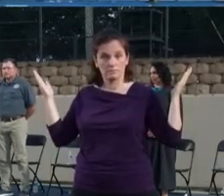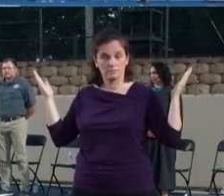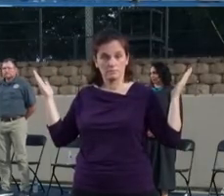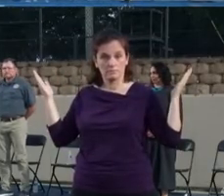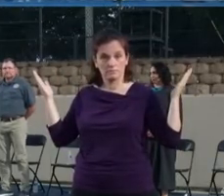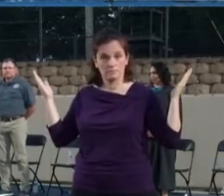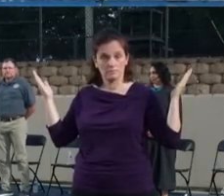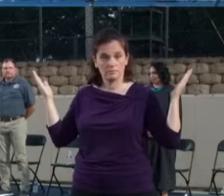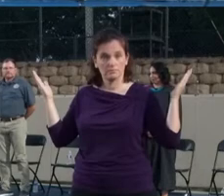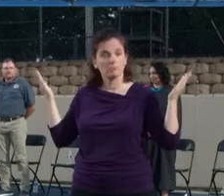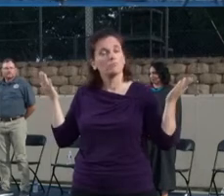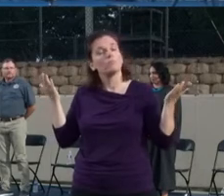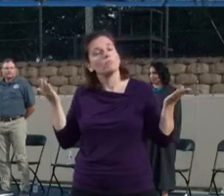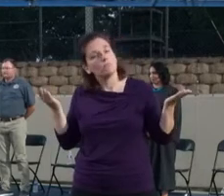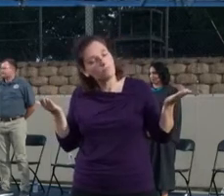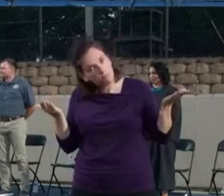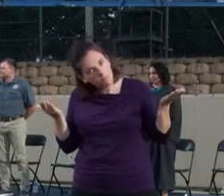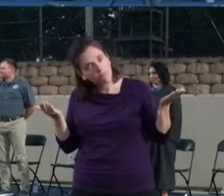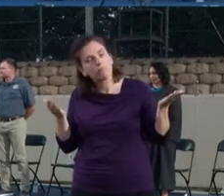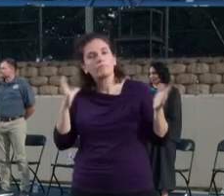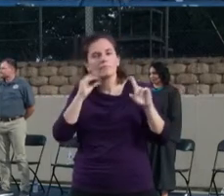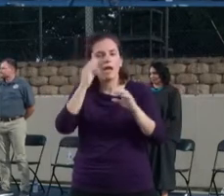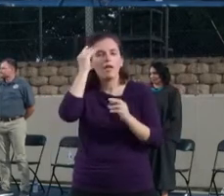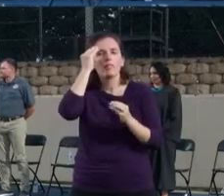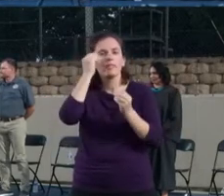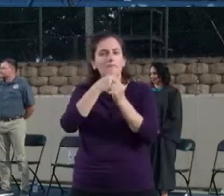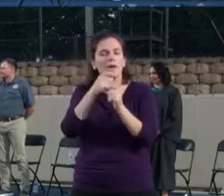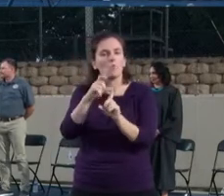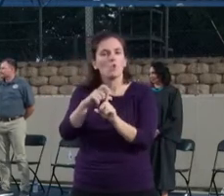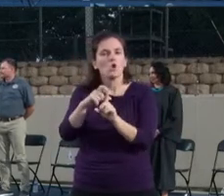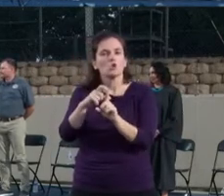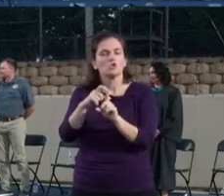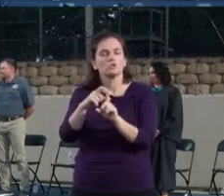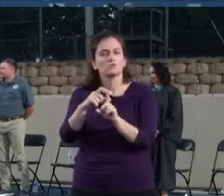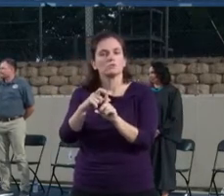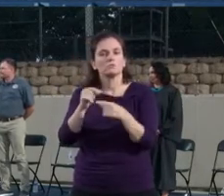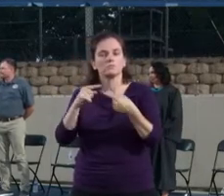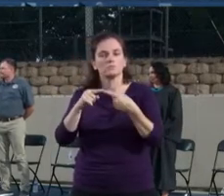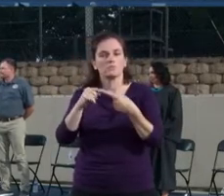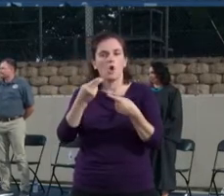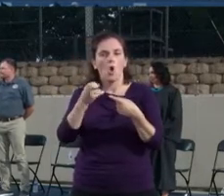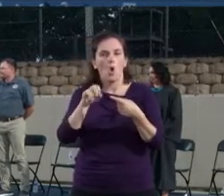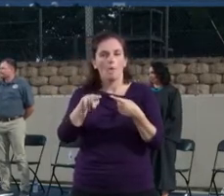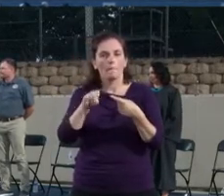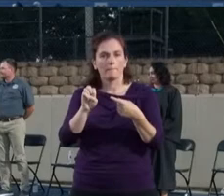There's some words that I also want you to think about. You have hope,